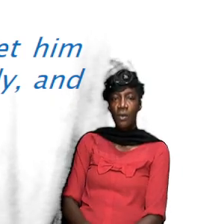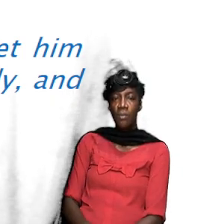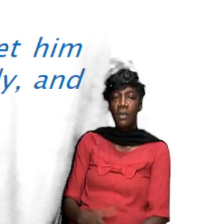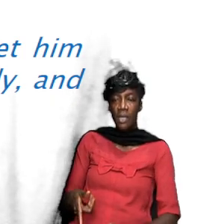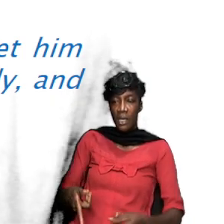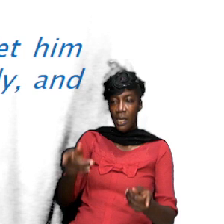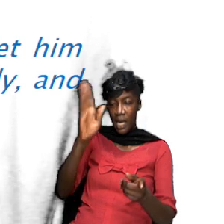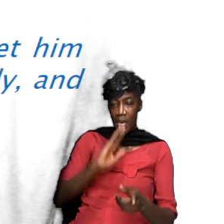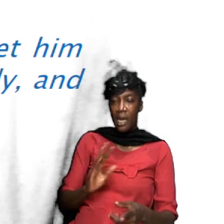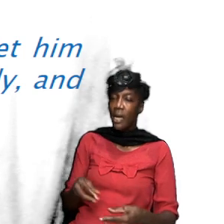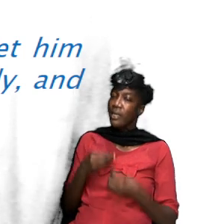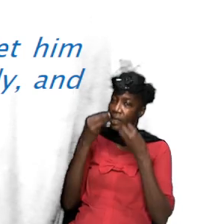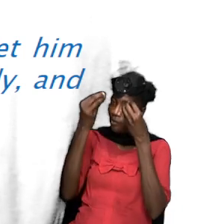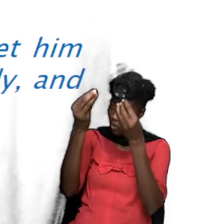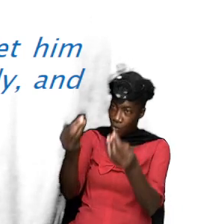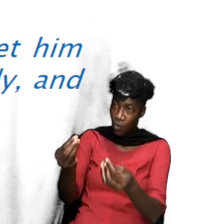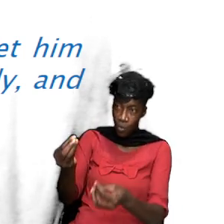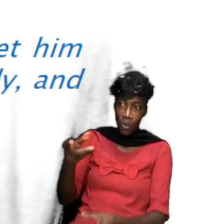let God give you wisdom.